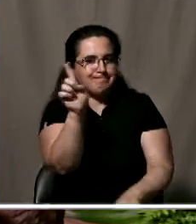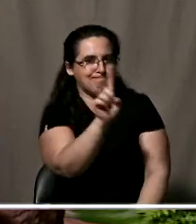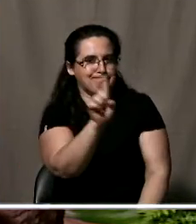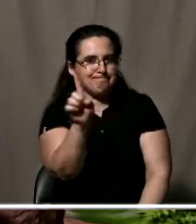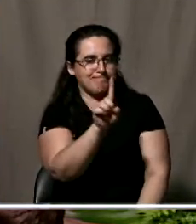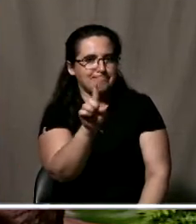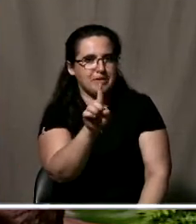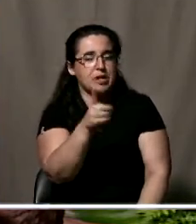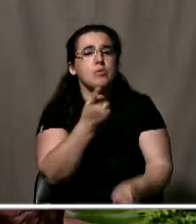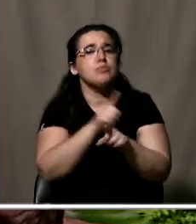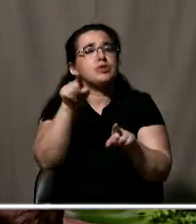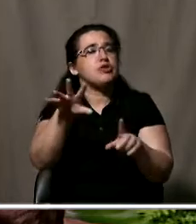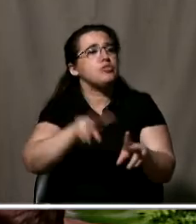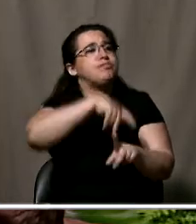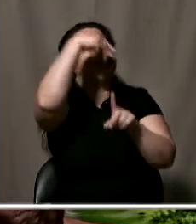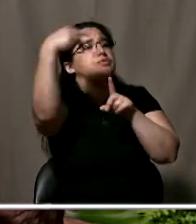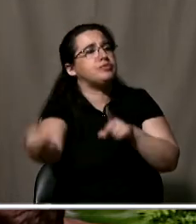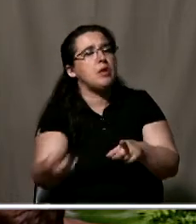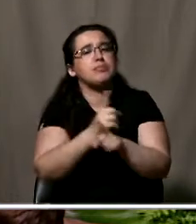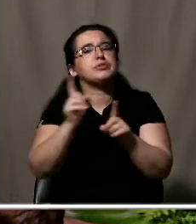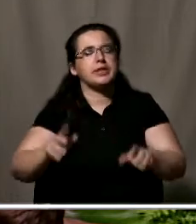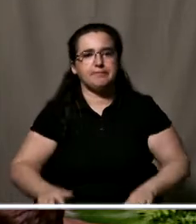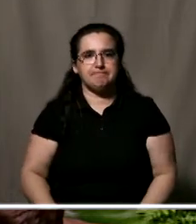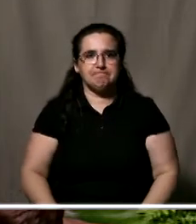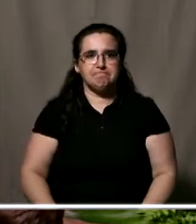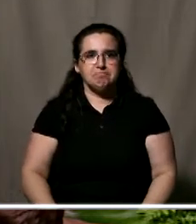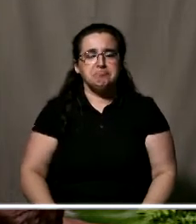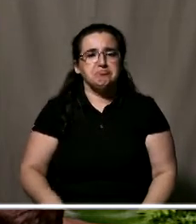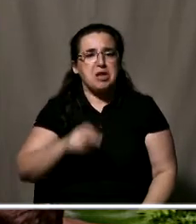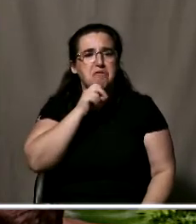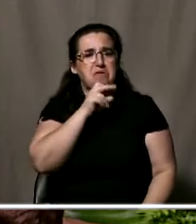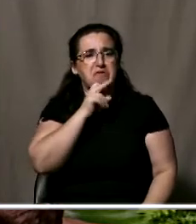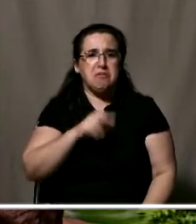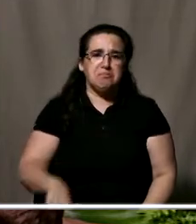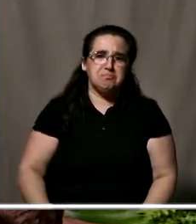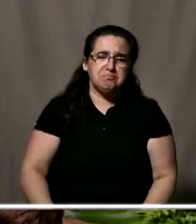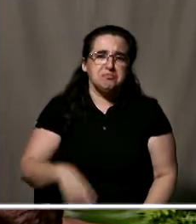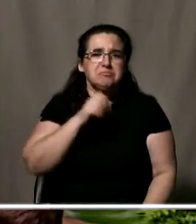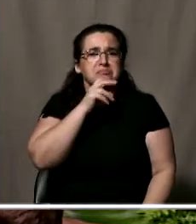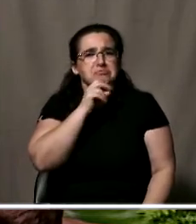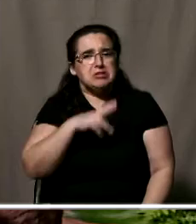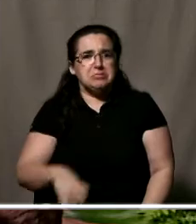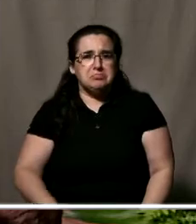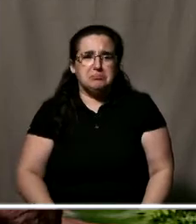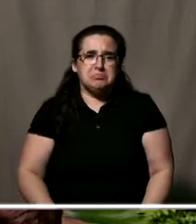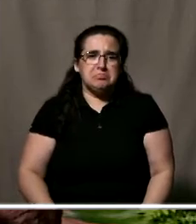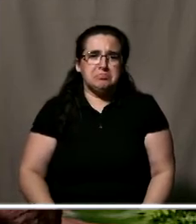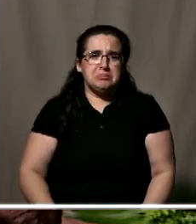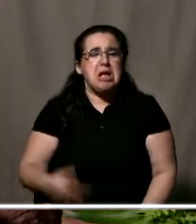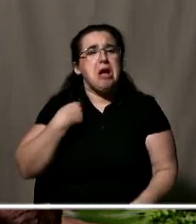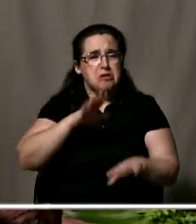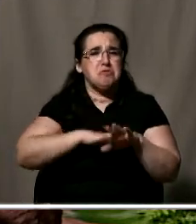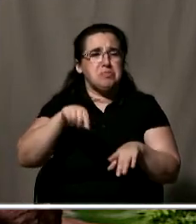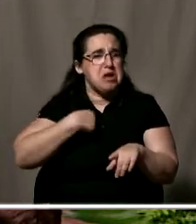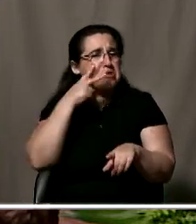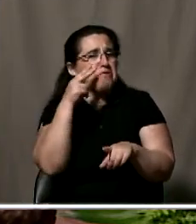Aiden, why did you crash? Aiden, porque é que tu caíste? Grandpa? Avô? Grandpa? Avôzinho? I was looking back. Eu